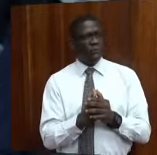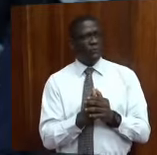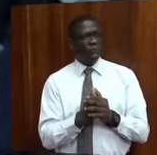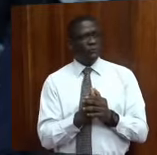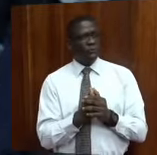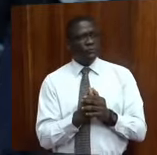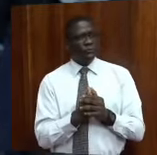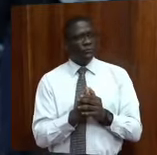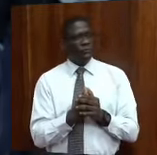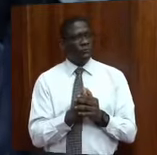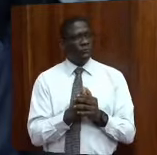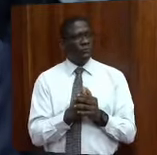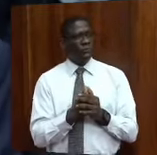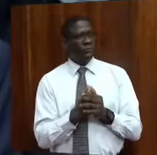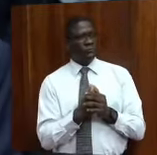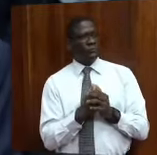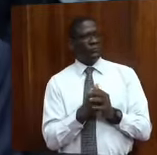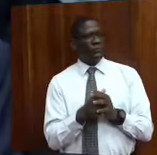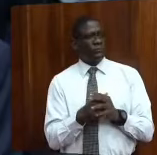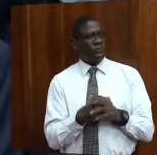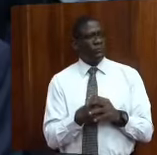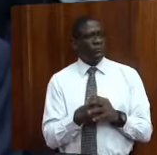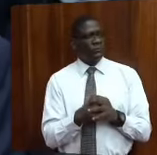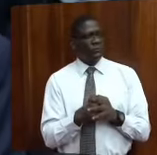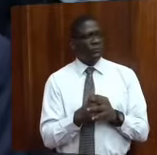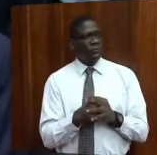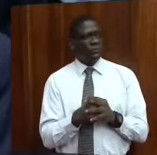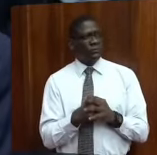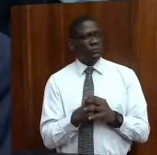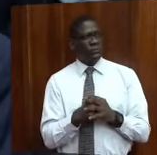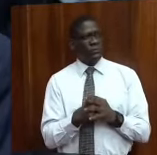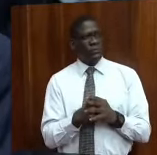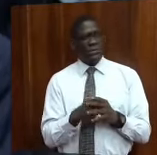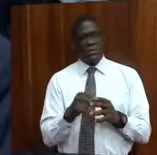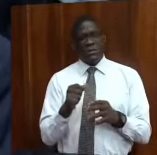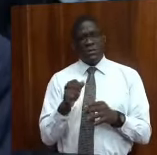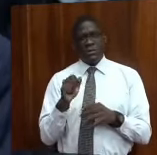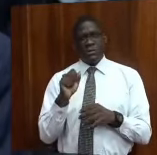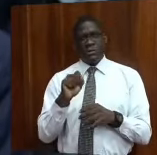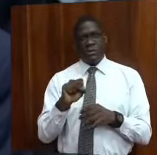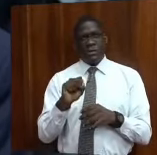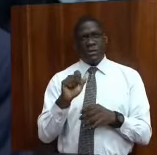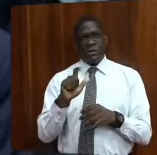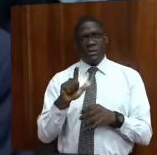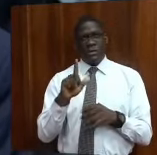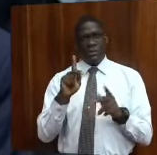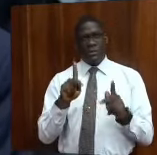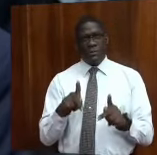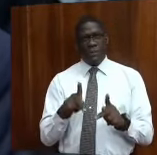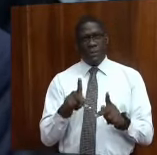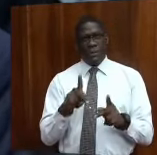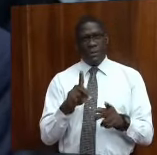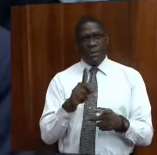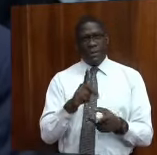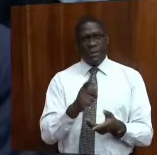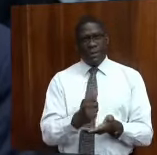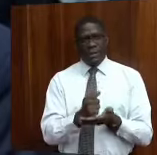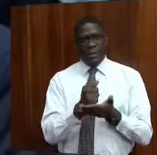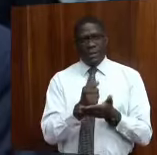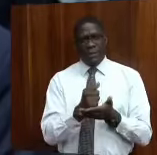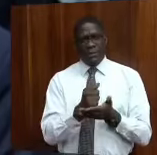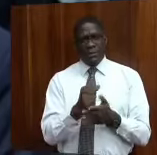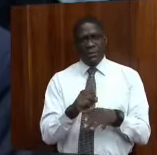rule to move to the age of modern independent states, it was the St. Lucia Labour Party that ushered in the era of